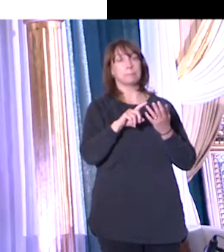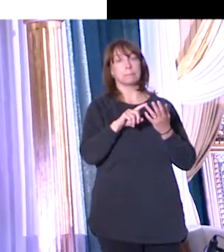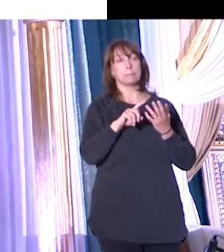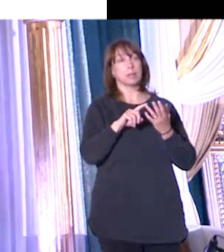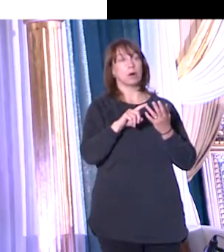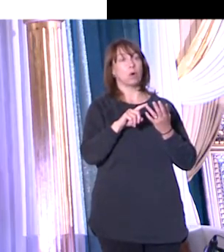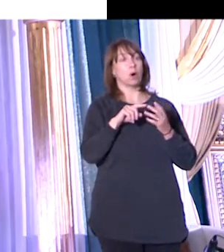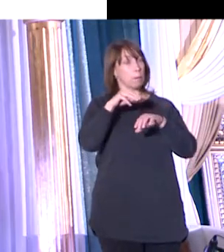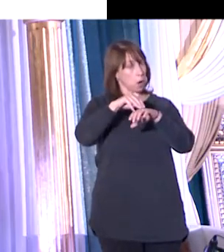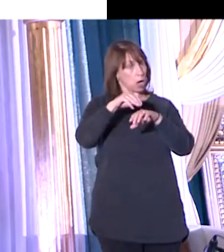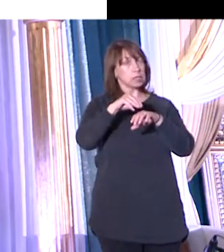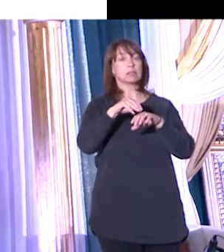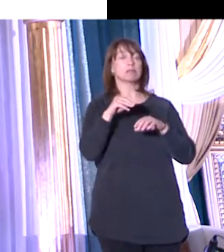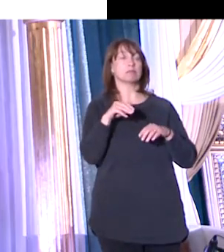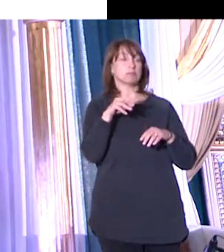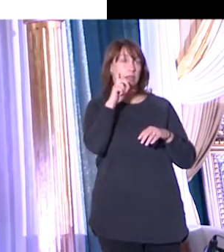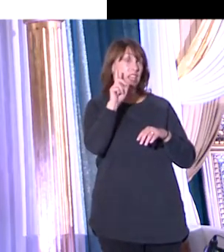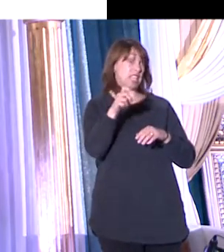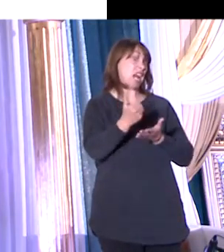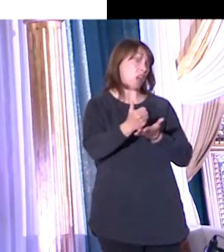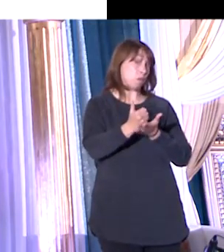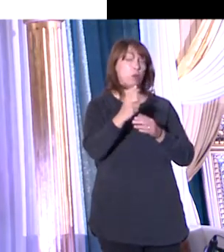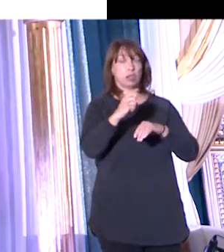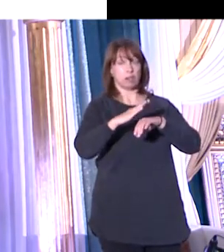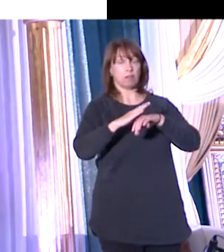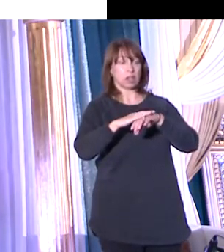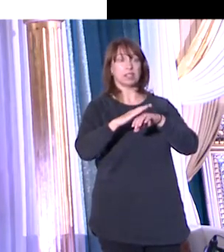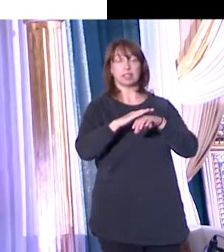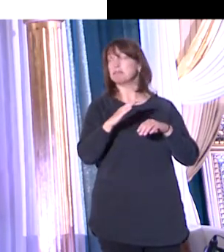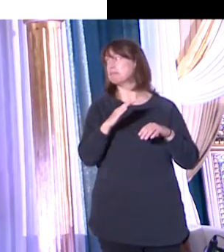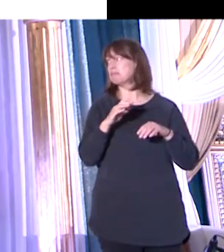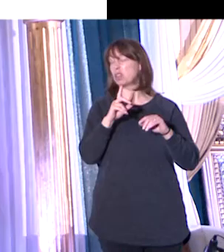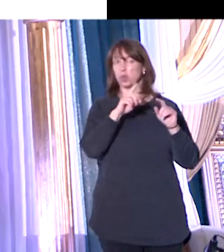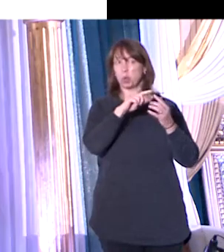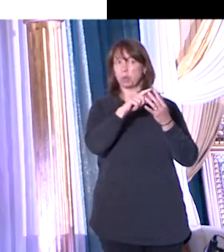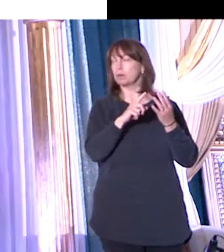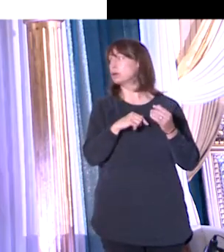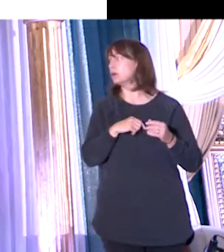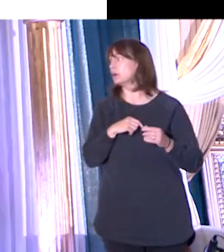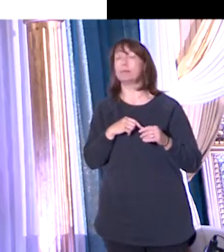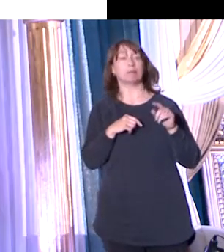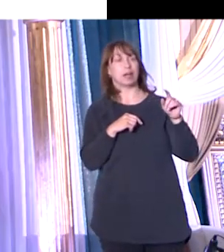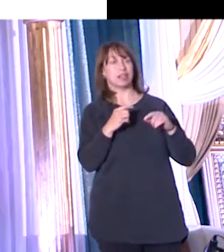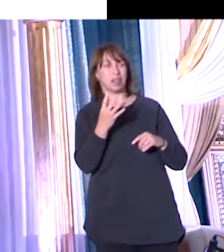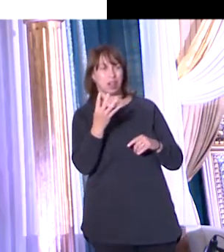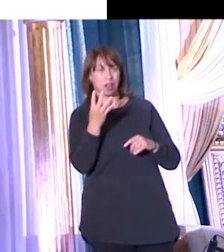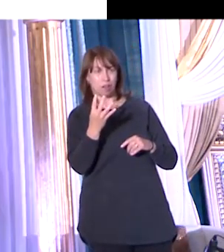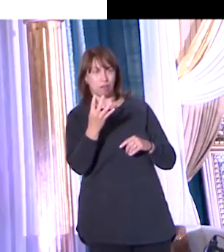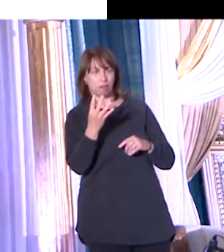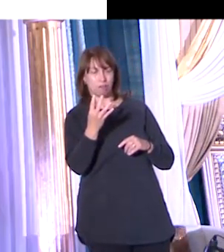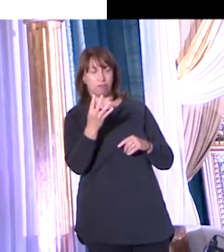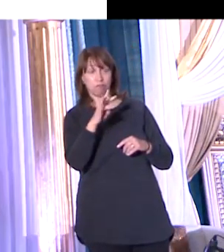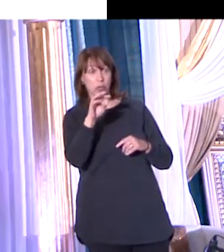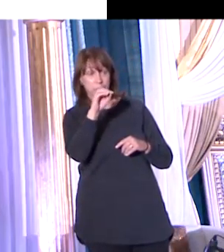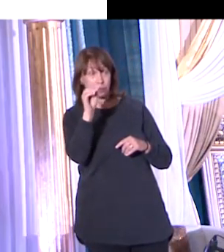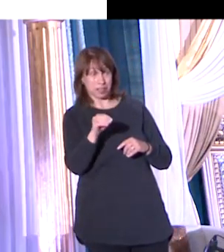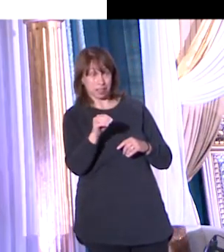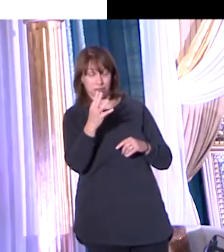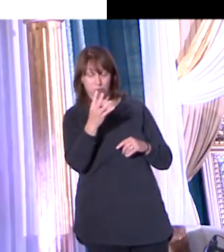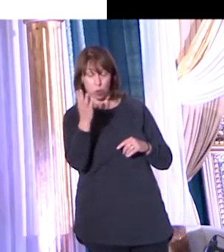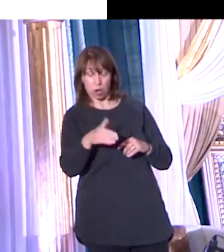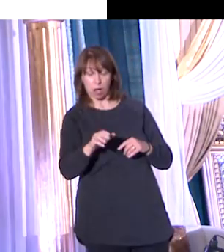sources. But it is interesting that 4 in 10 of the Muslims we surveyed said none. They didn't or wouldn't point to a